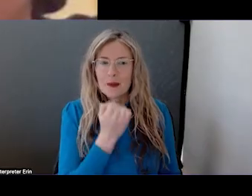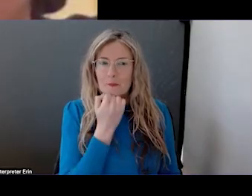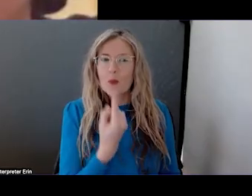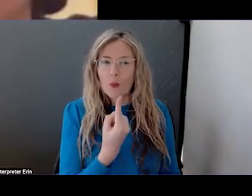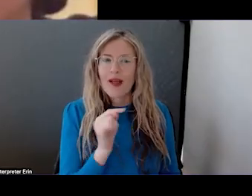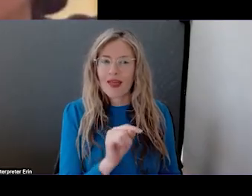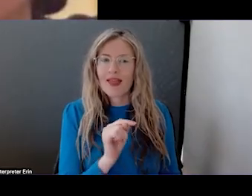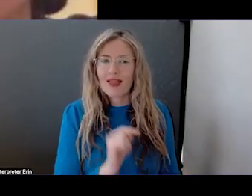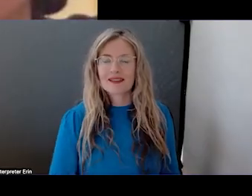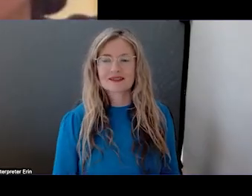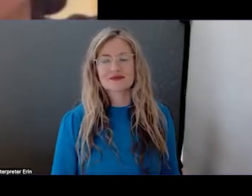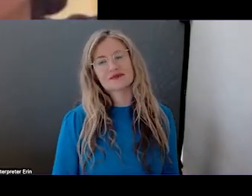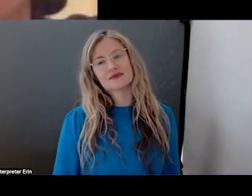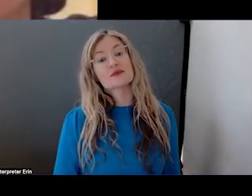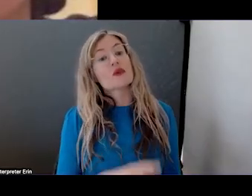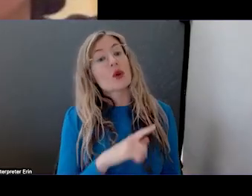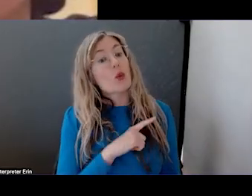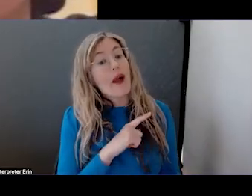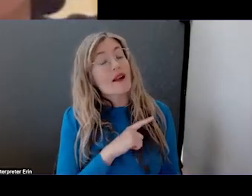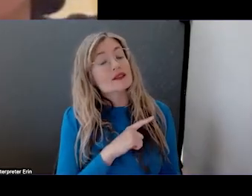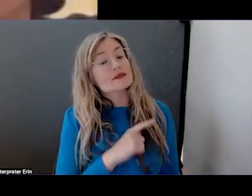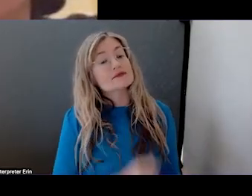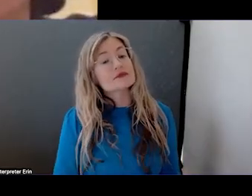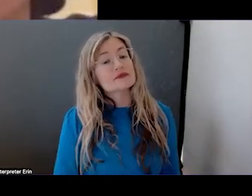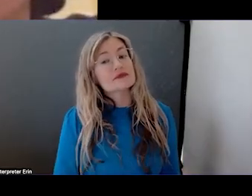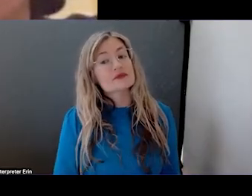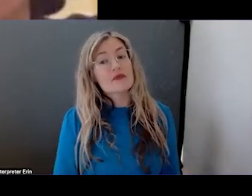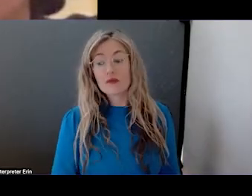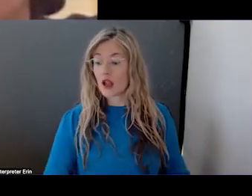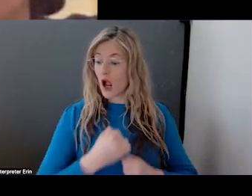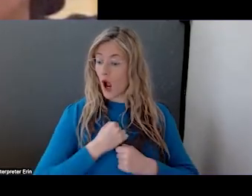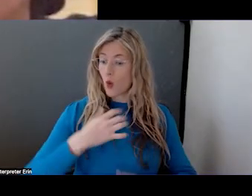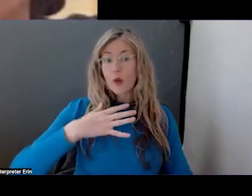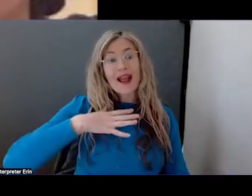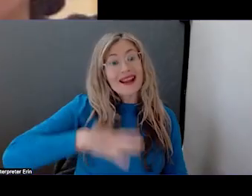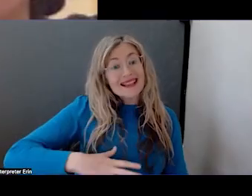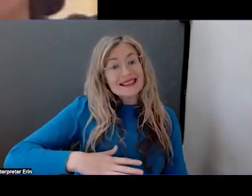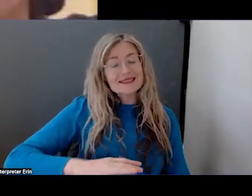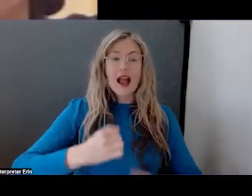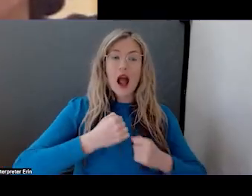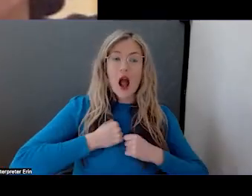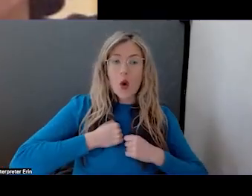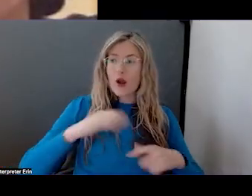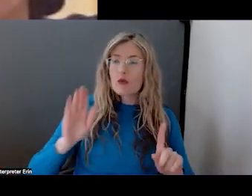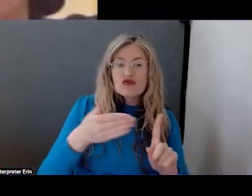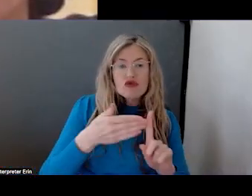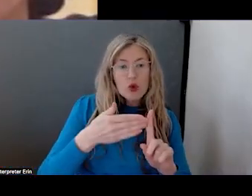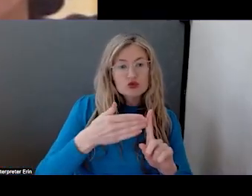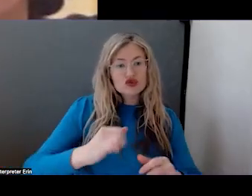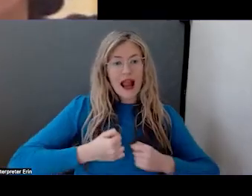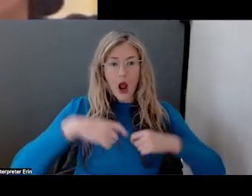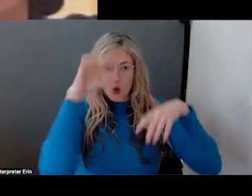because we shared our needs and our approaches. And then